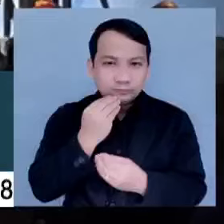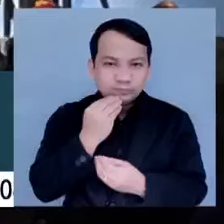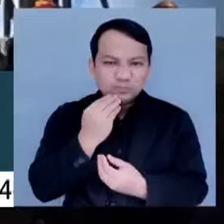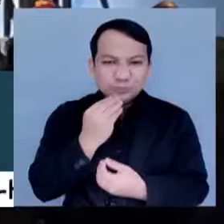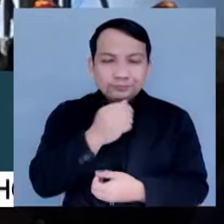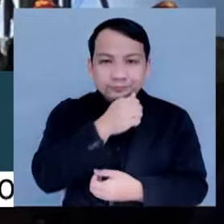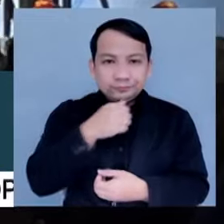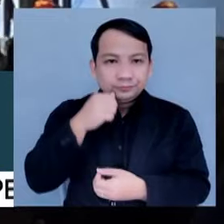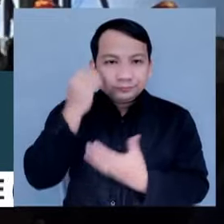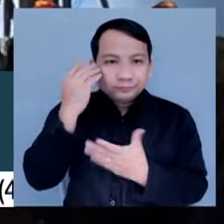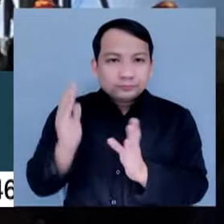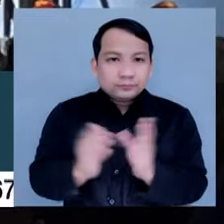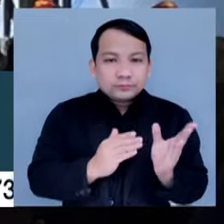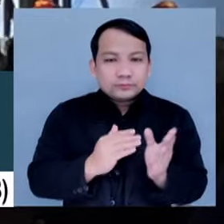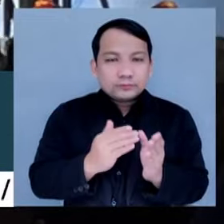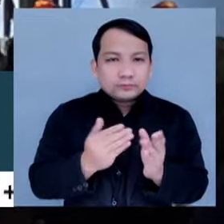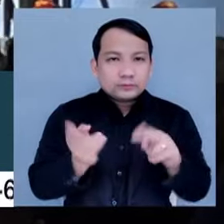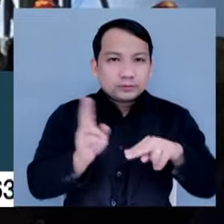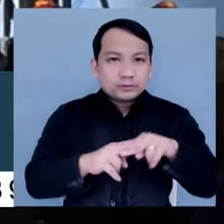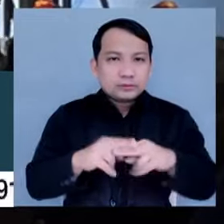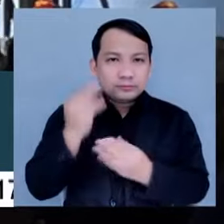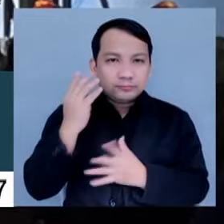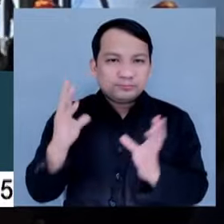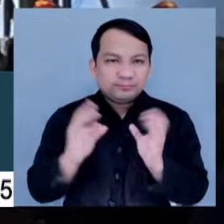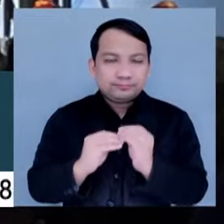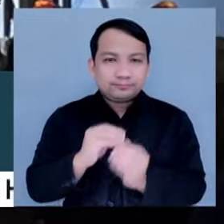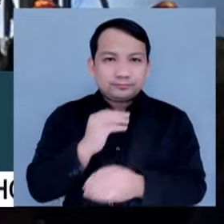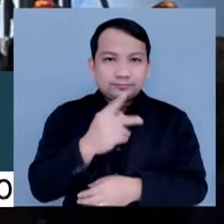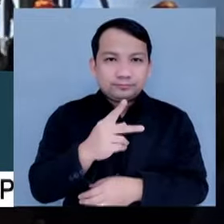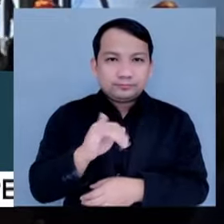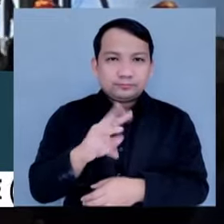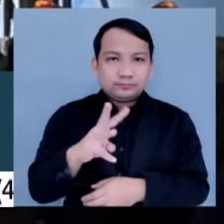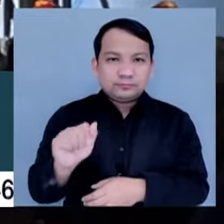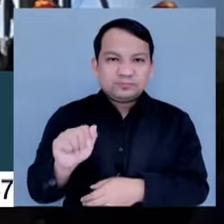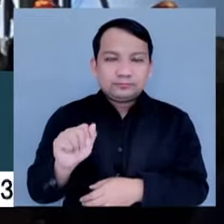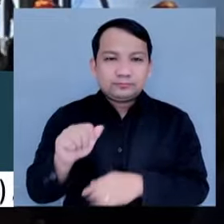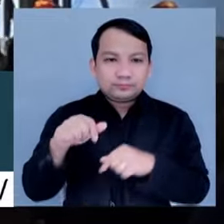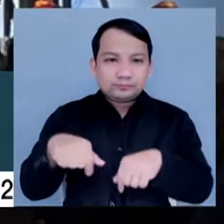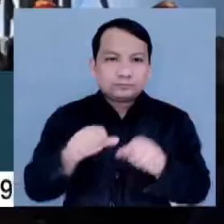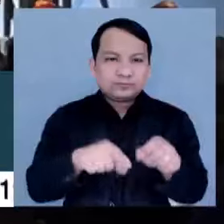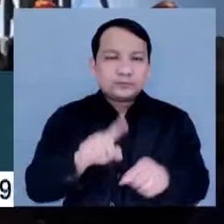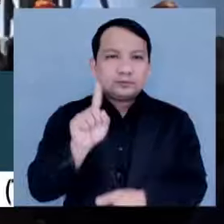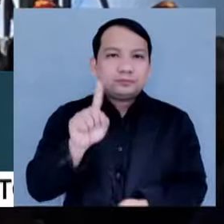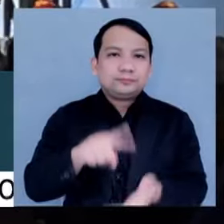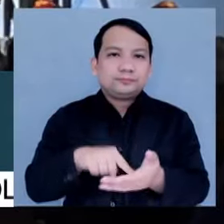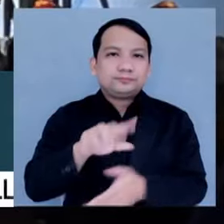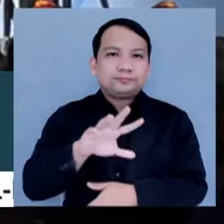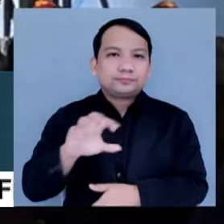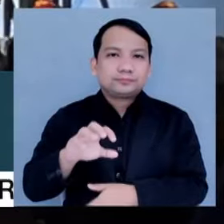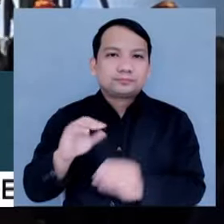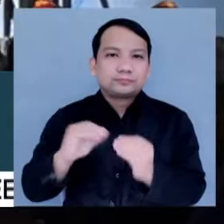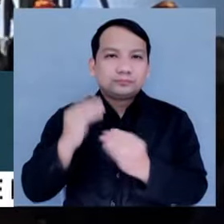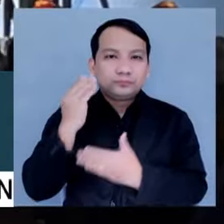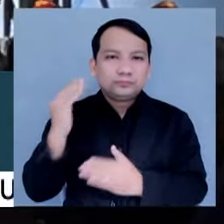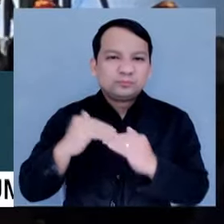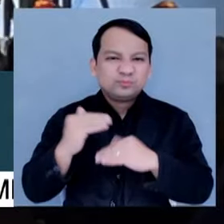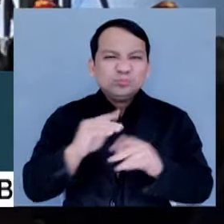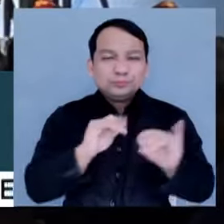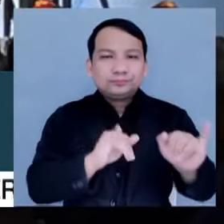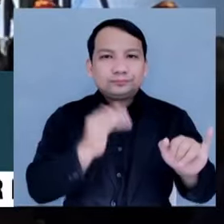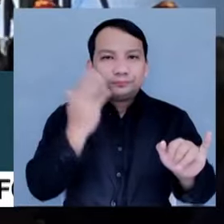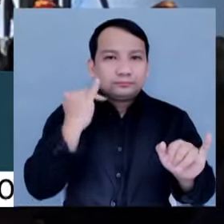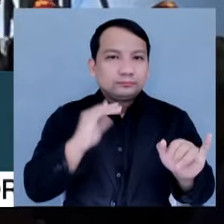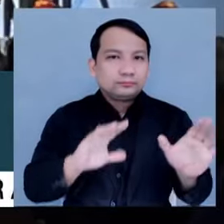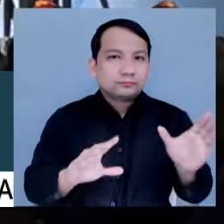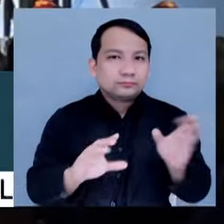is also planning to increase the number of Kadiwa stores in the country to 1,500, making them permanent instead of